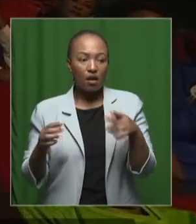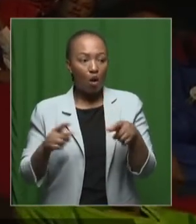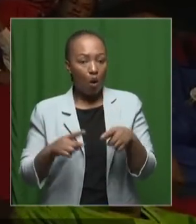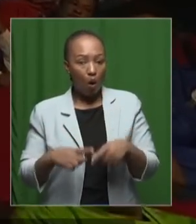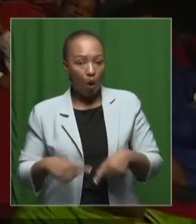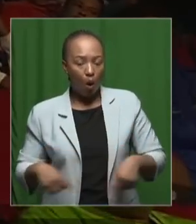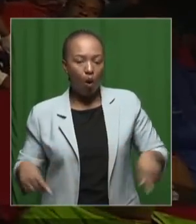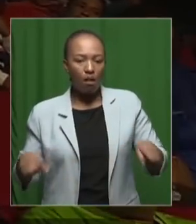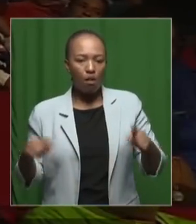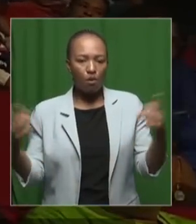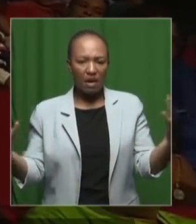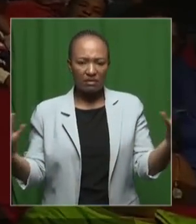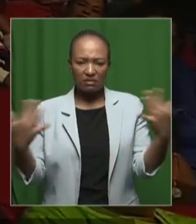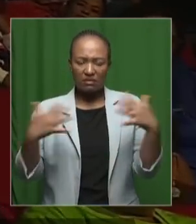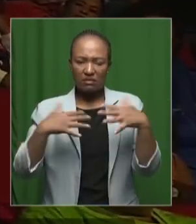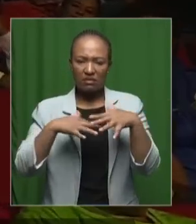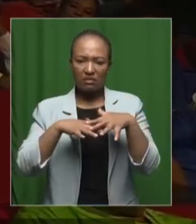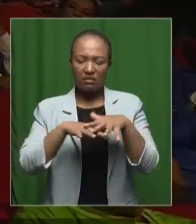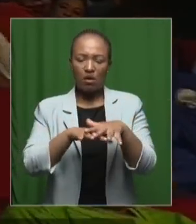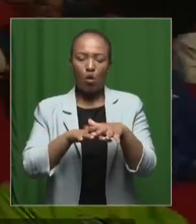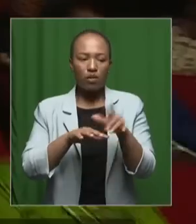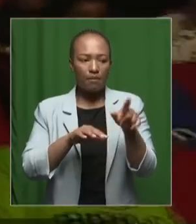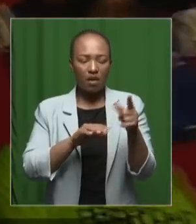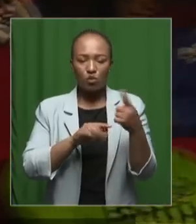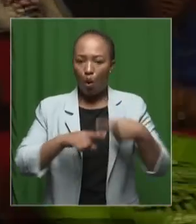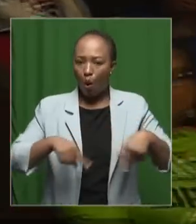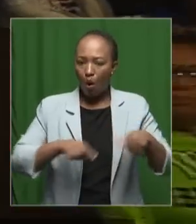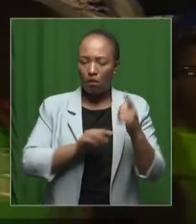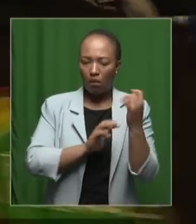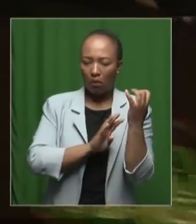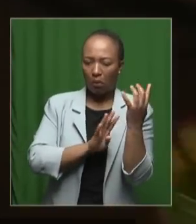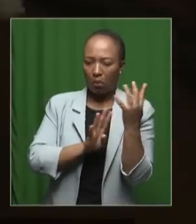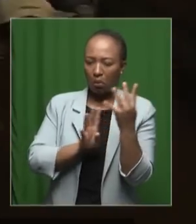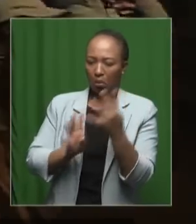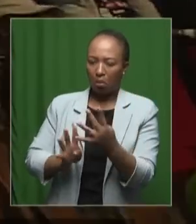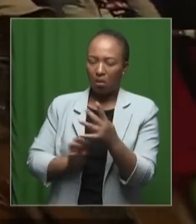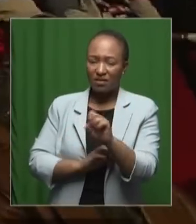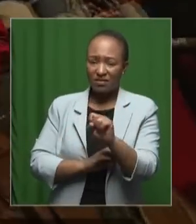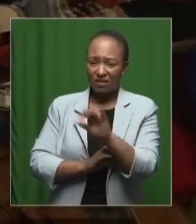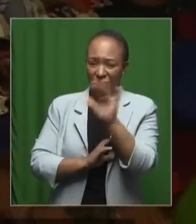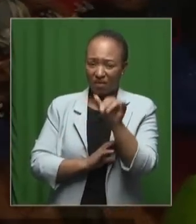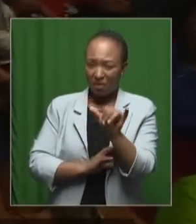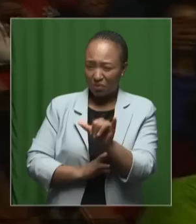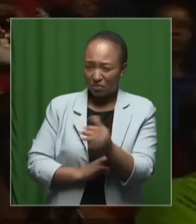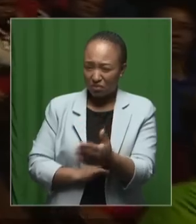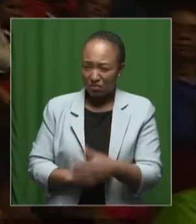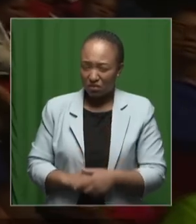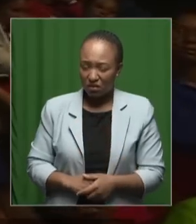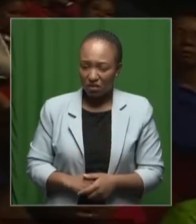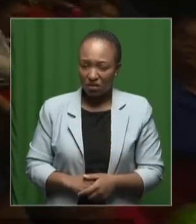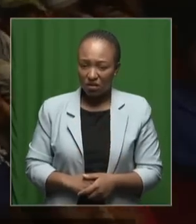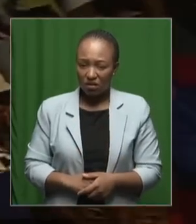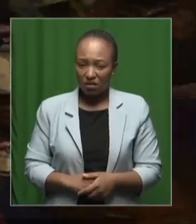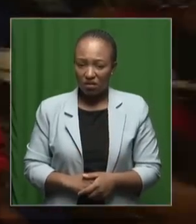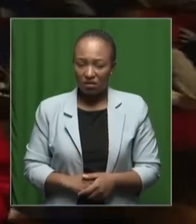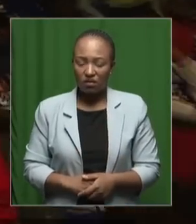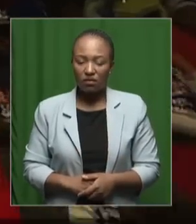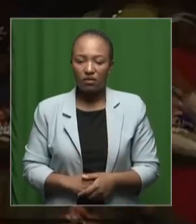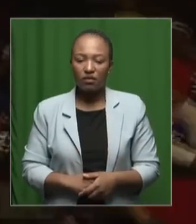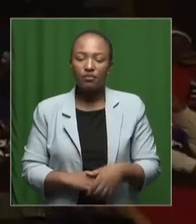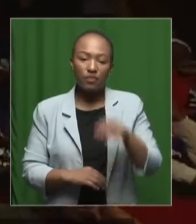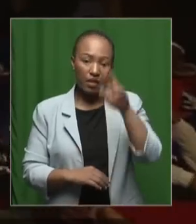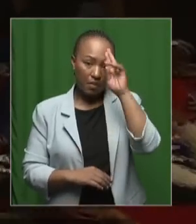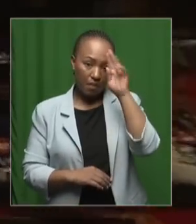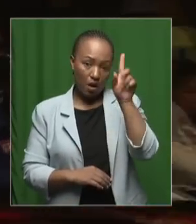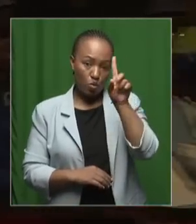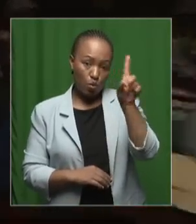must converge in South Africa? Oh, thank you very much indeed. Just remember that our question is South Africa ready for a borderless